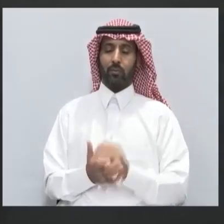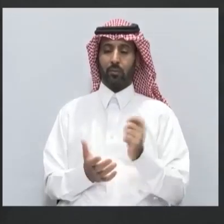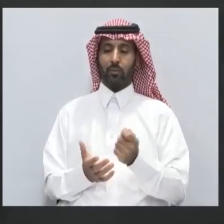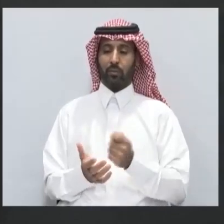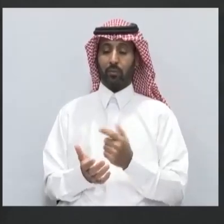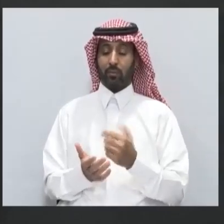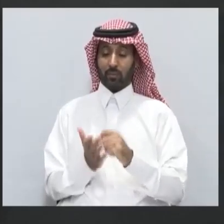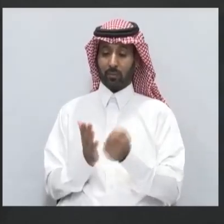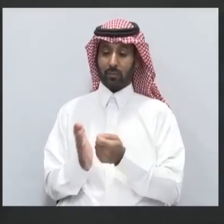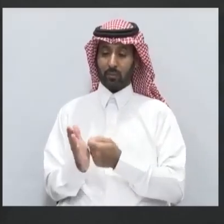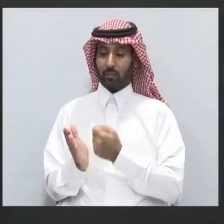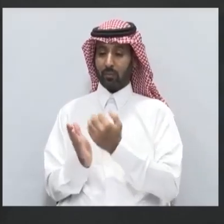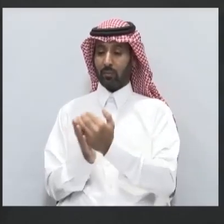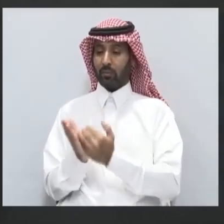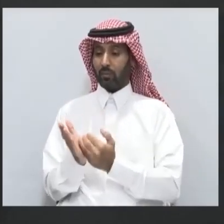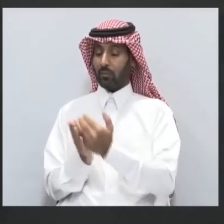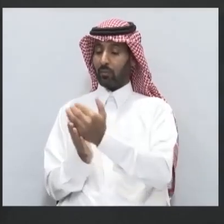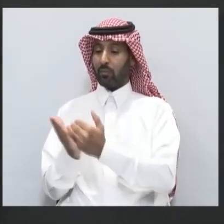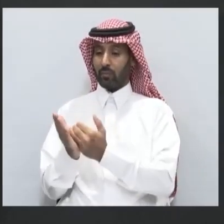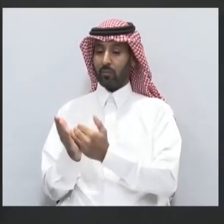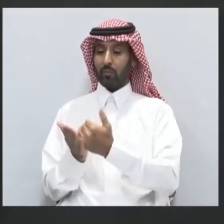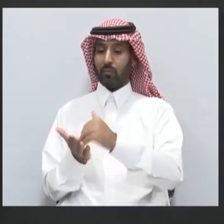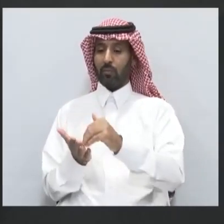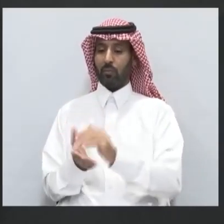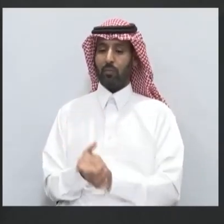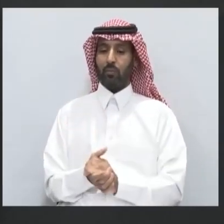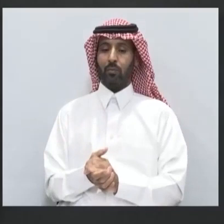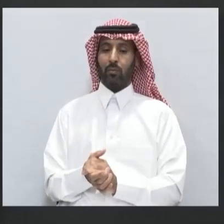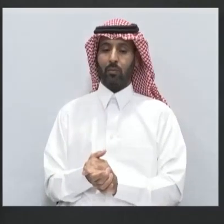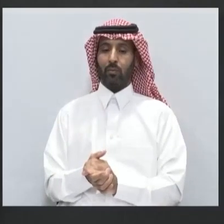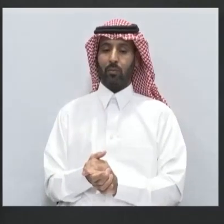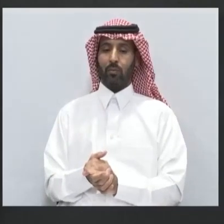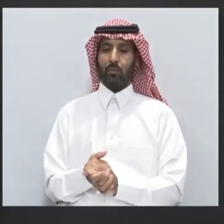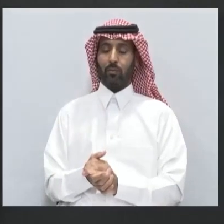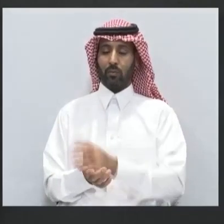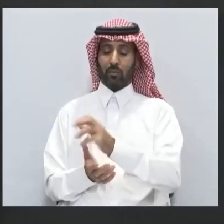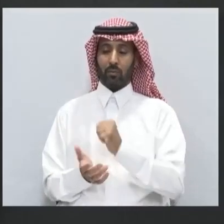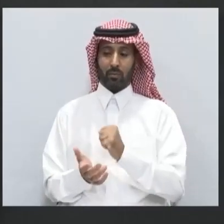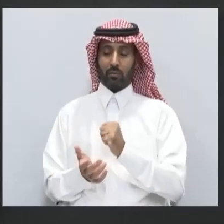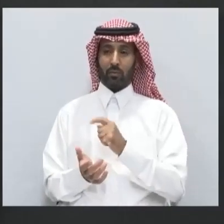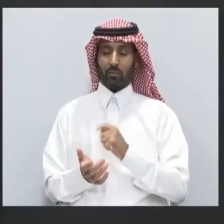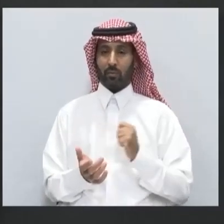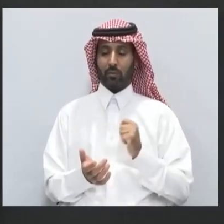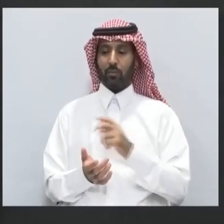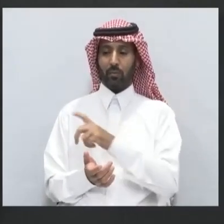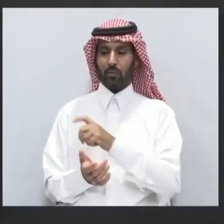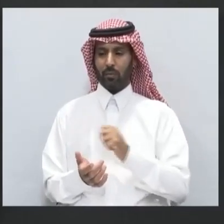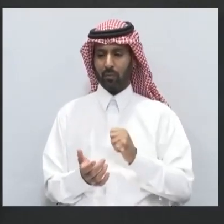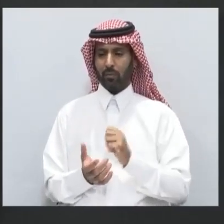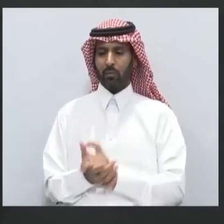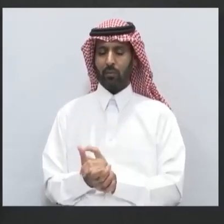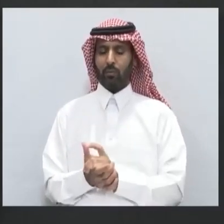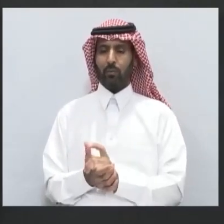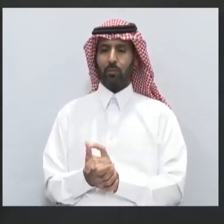his own name. Of course, the credit card isn't by his name because he stole it. So this is how the